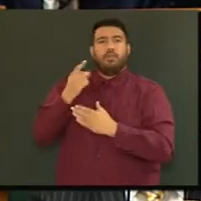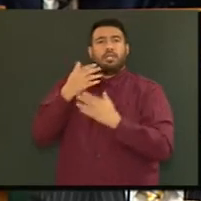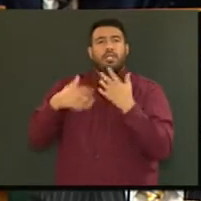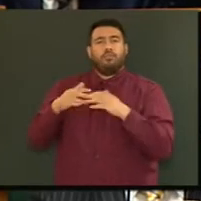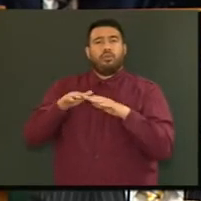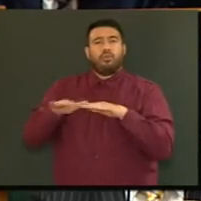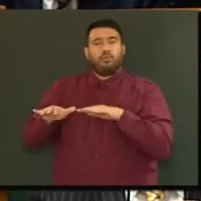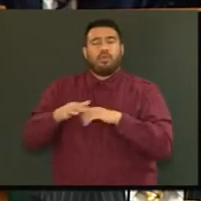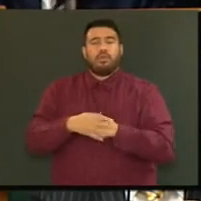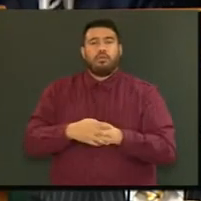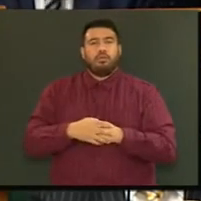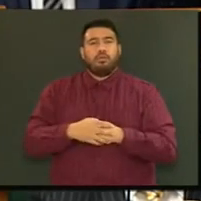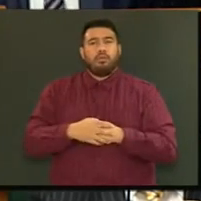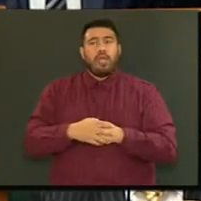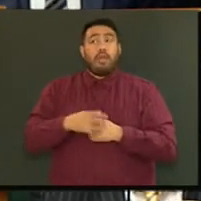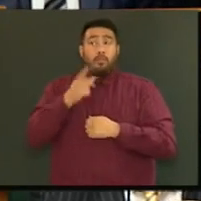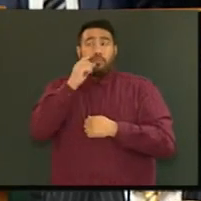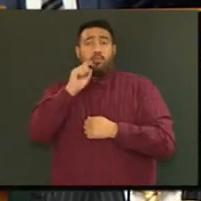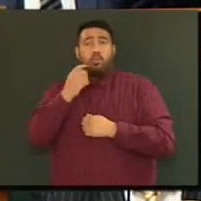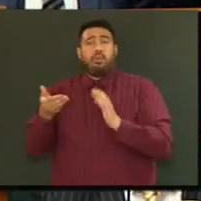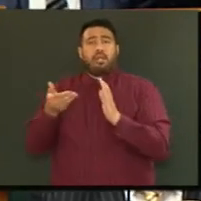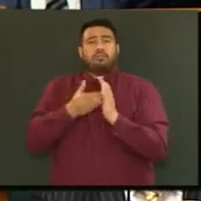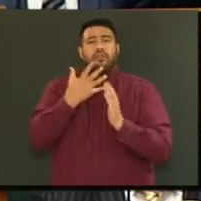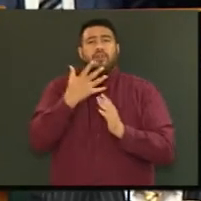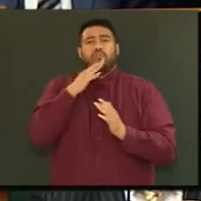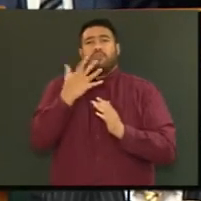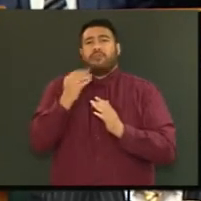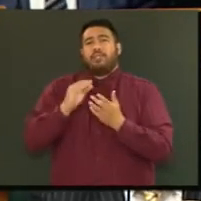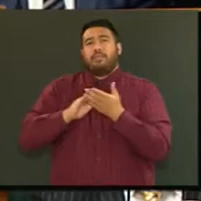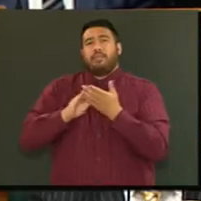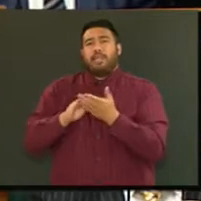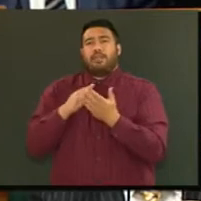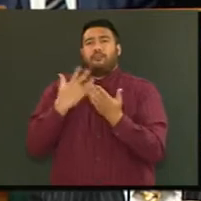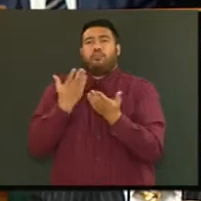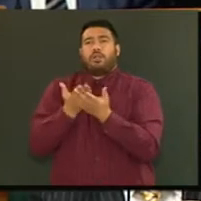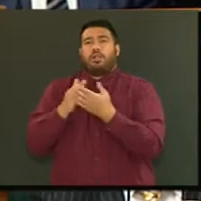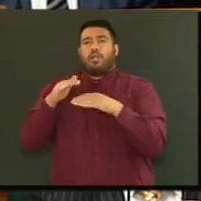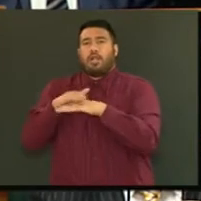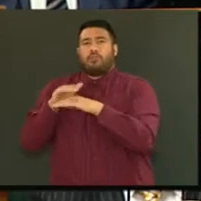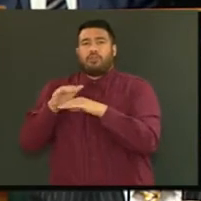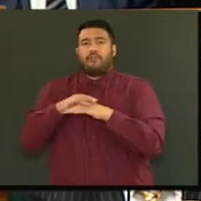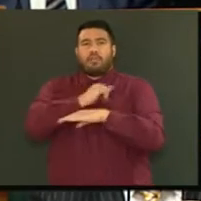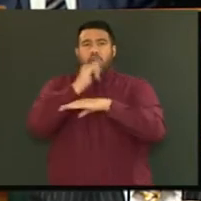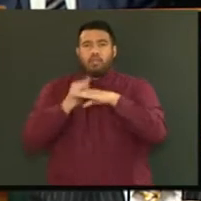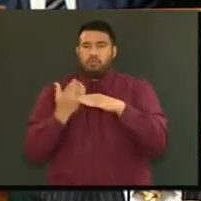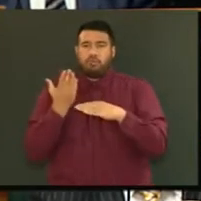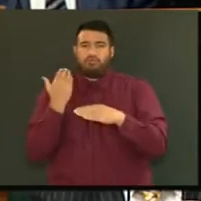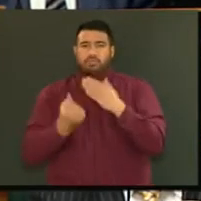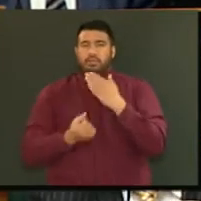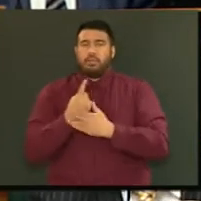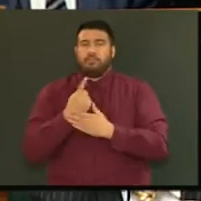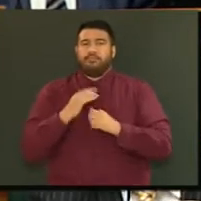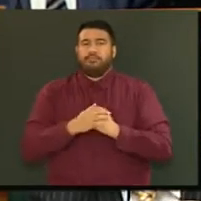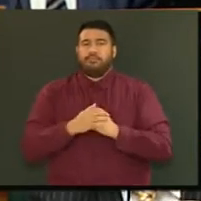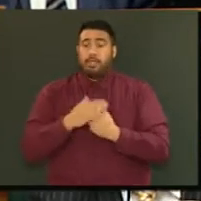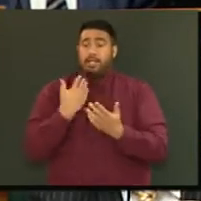currently expected to pay out another $550 million in claims for the Kaikoura earthquakes. Those claims